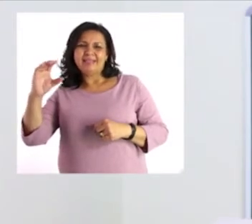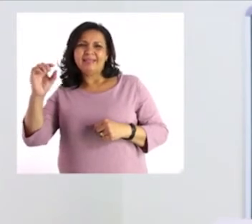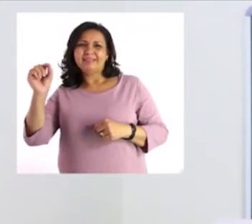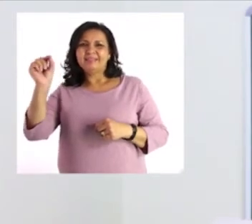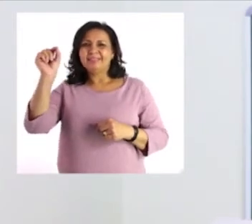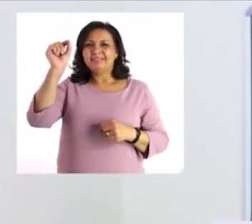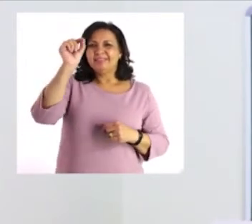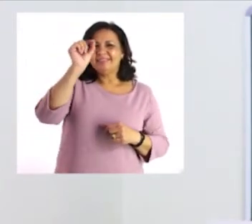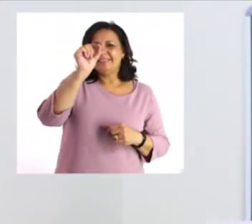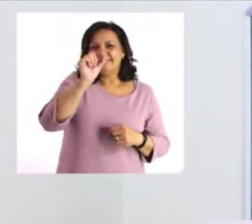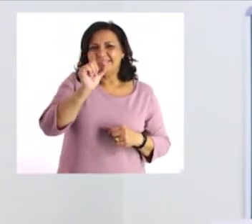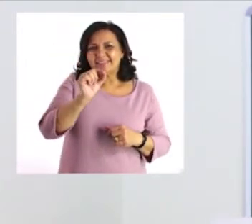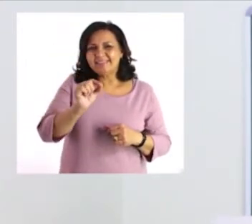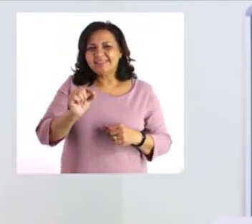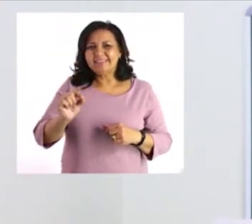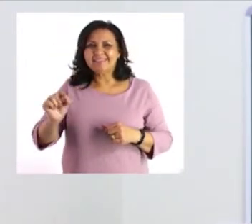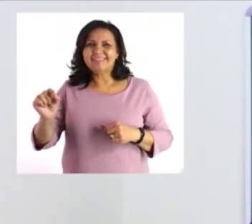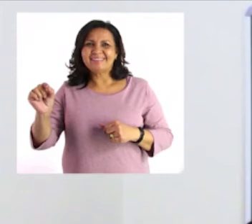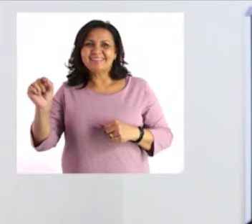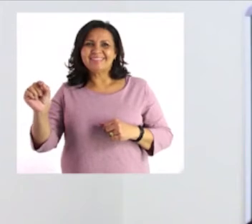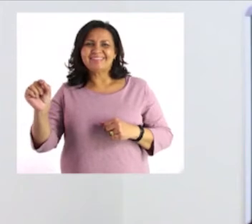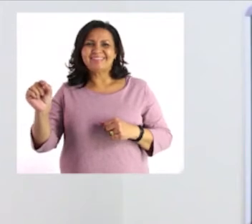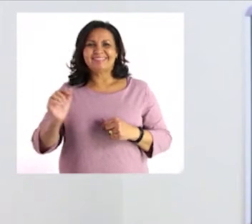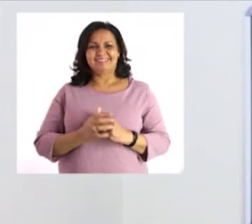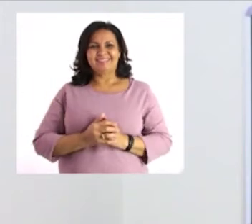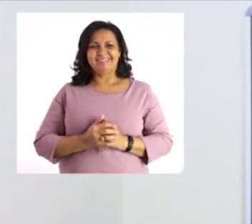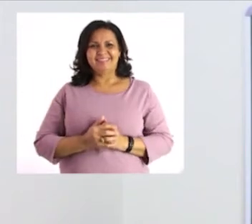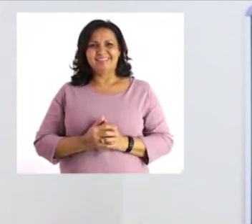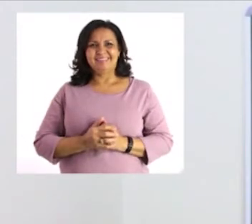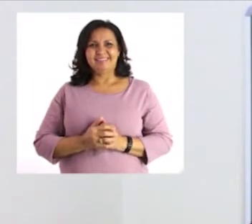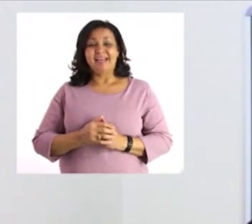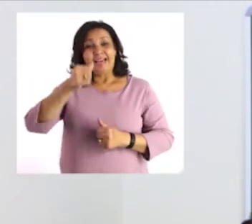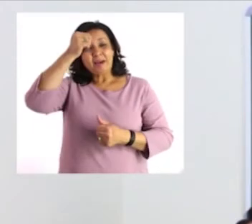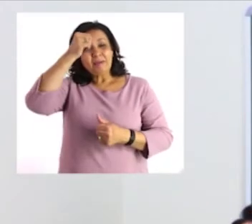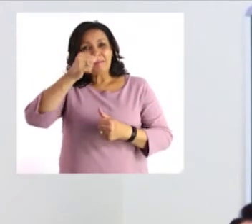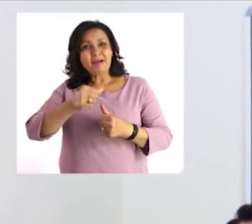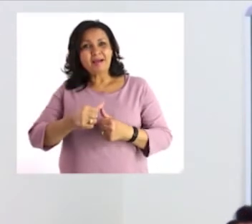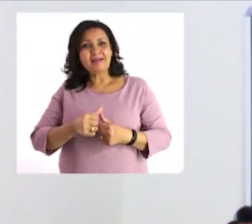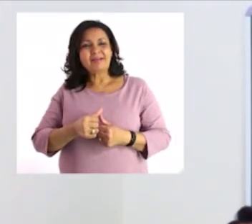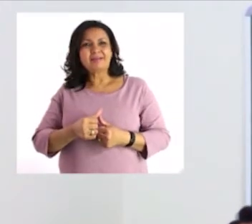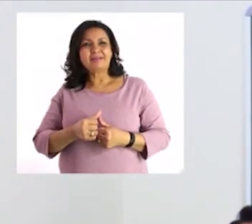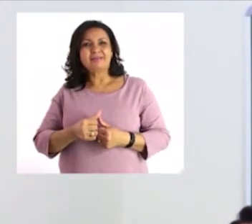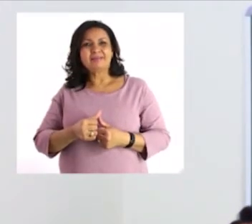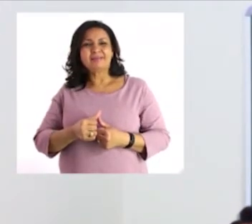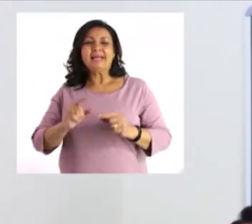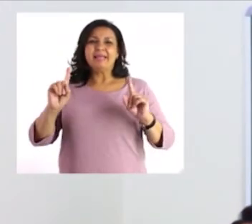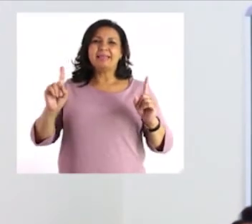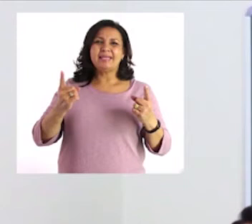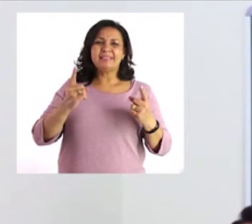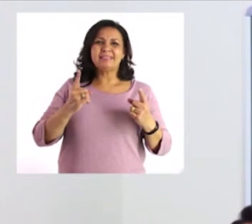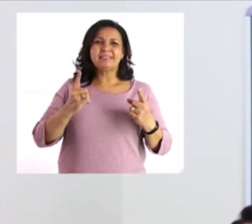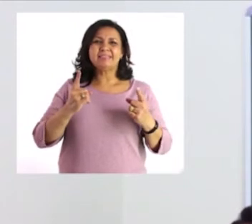curvy C and we stop near the ground. Let's remember the things that sound